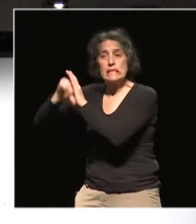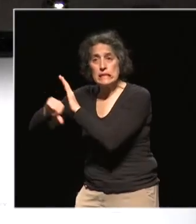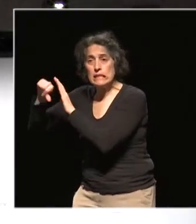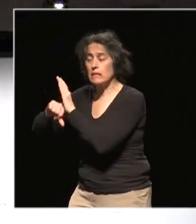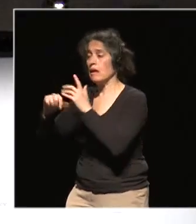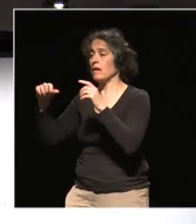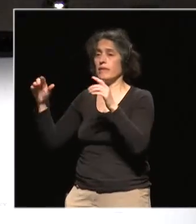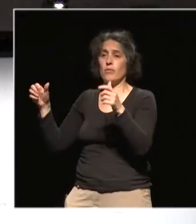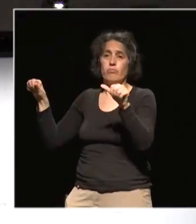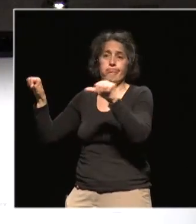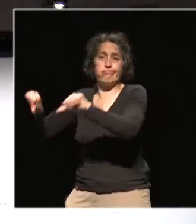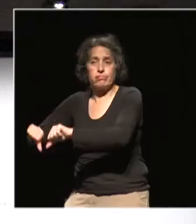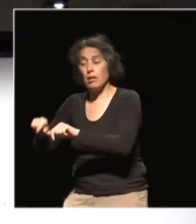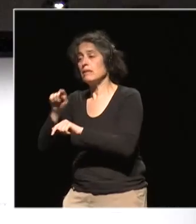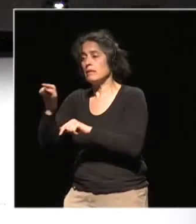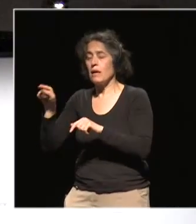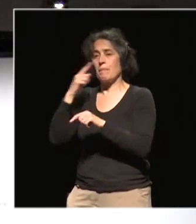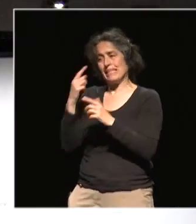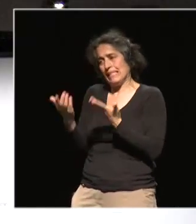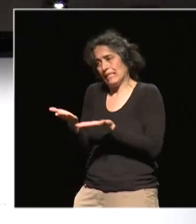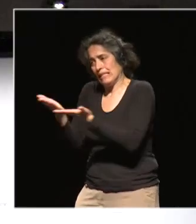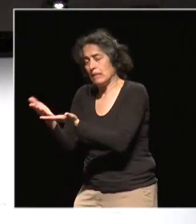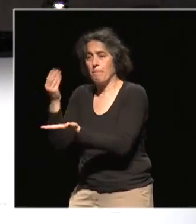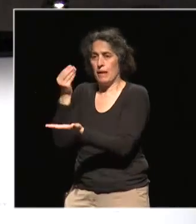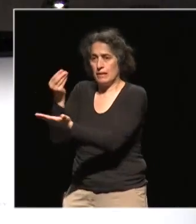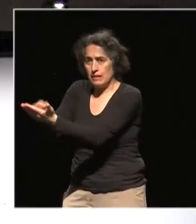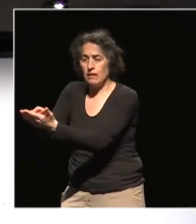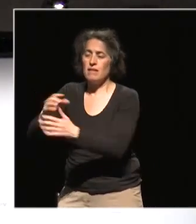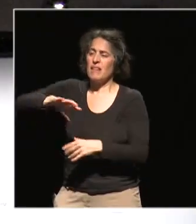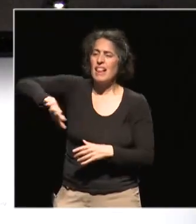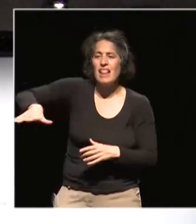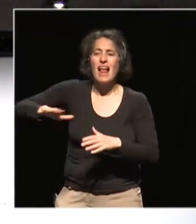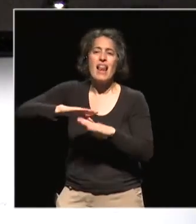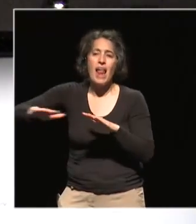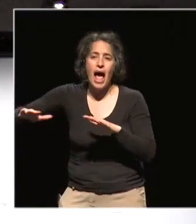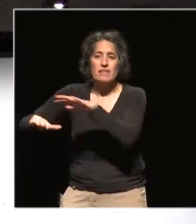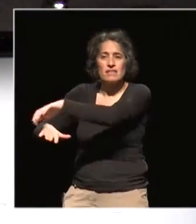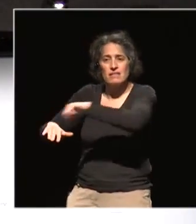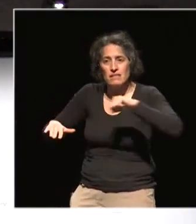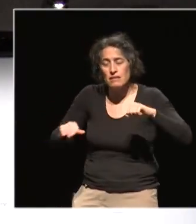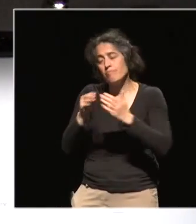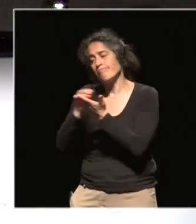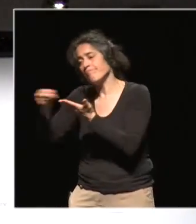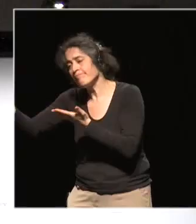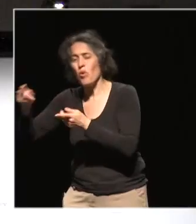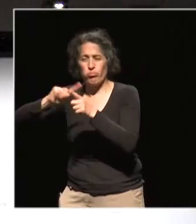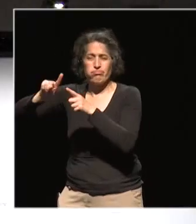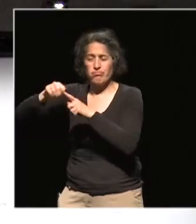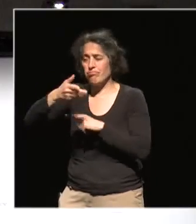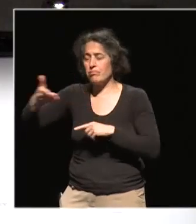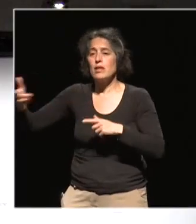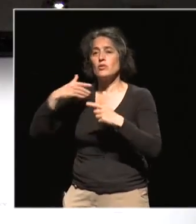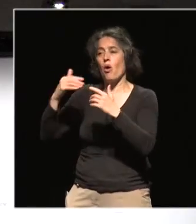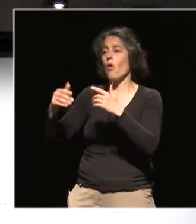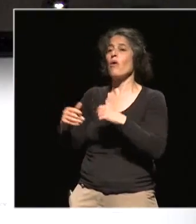going to address them so that they can really be compensated enough. Okay. Just, I'm going to come to you more in more detail, but on this particular point,